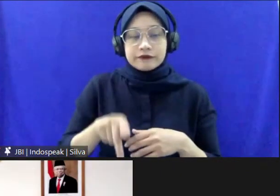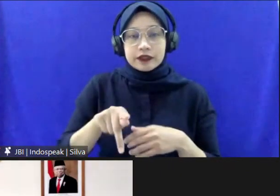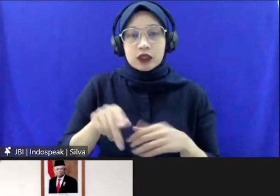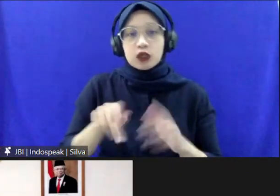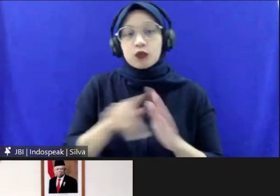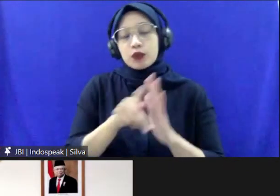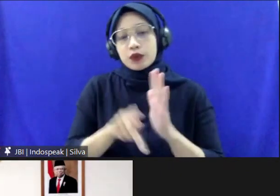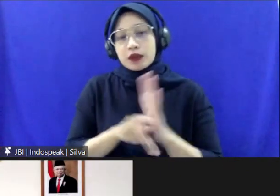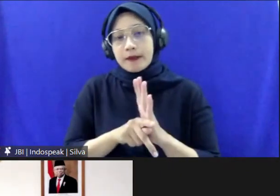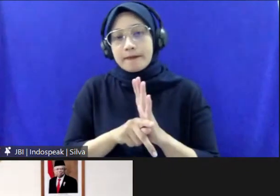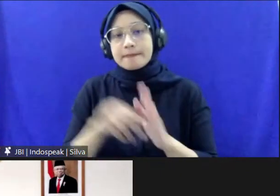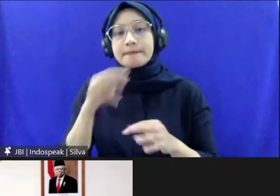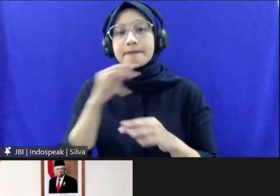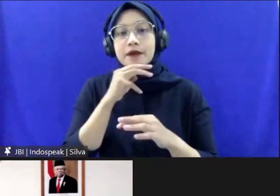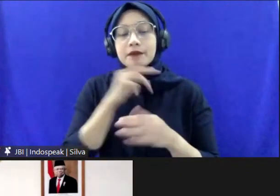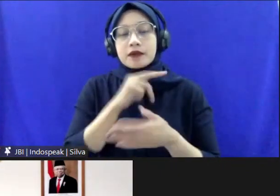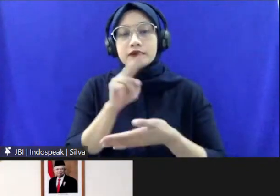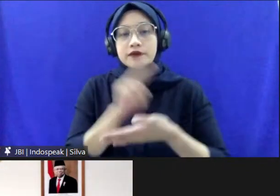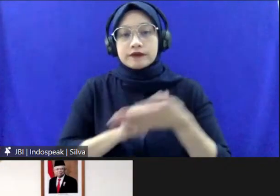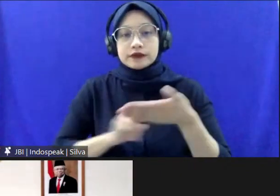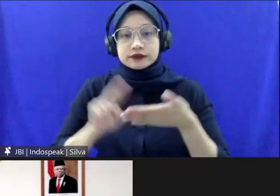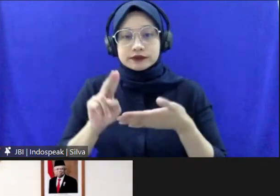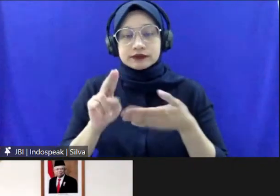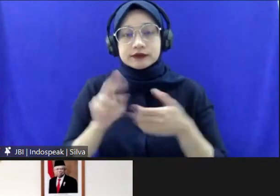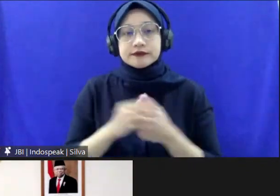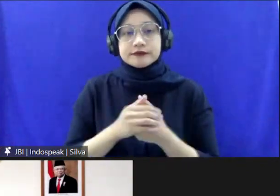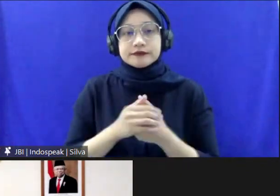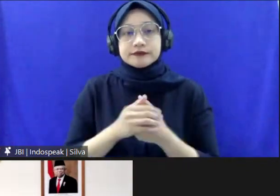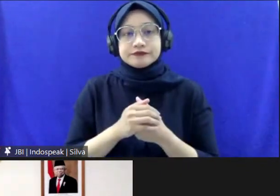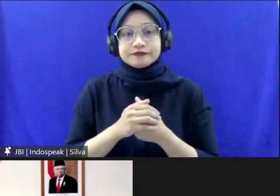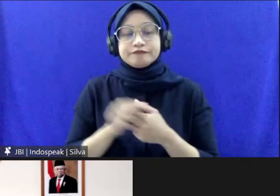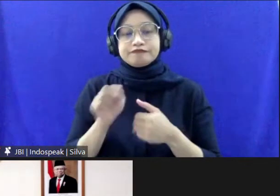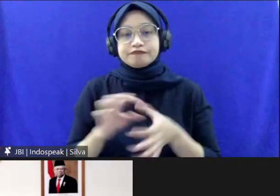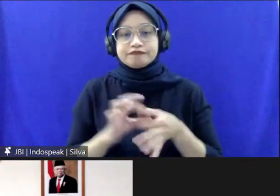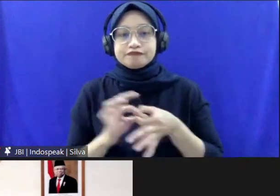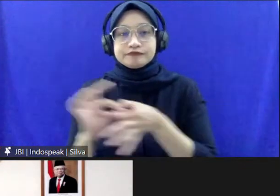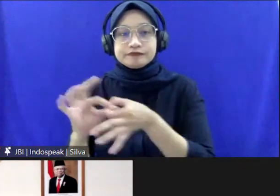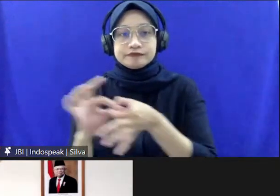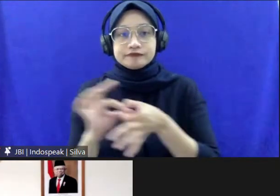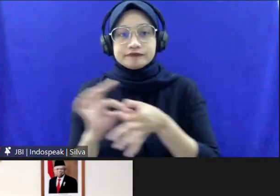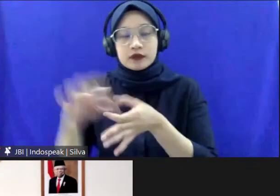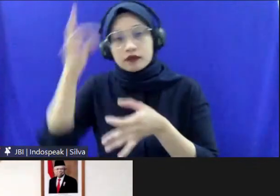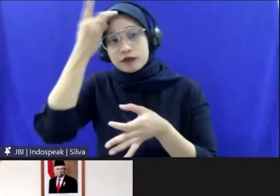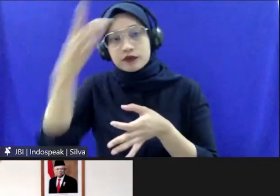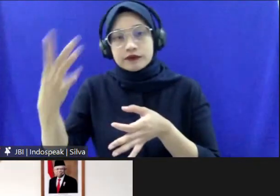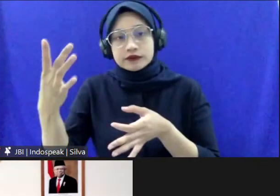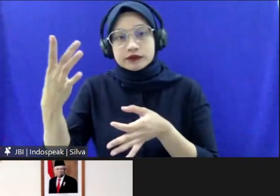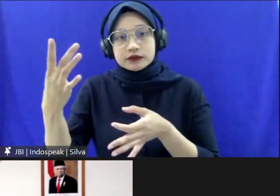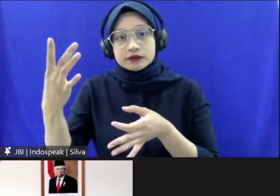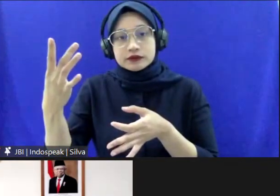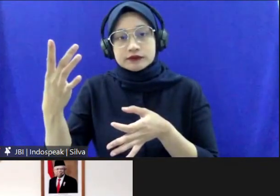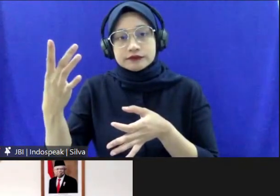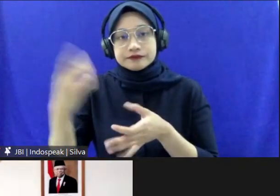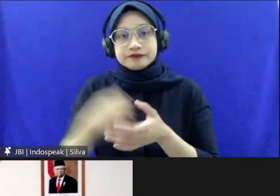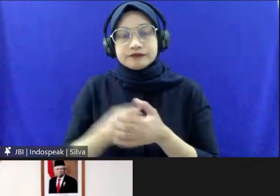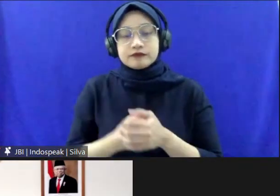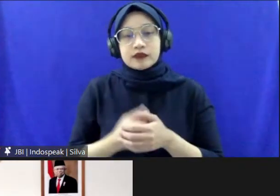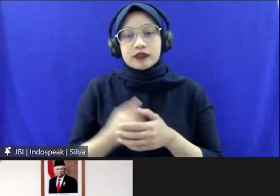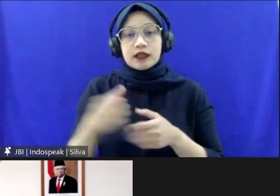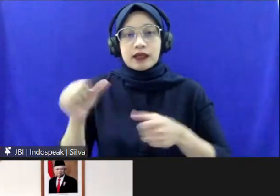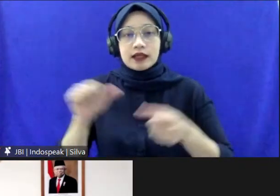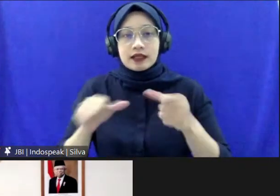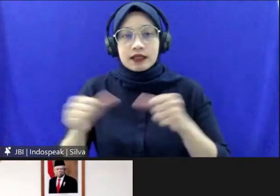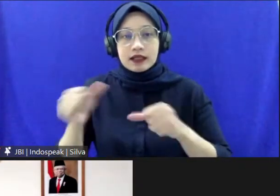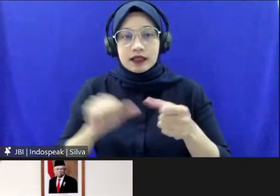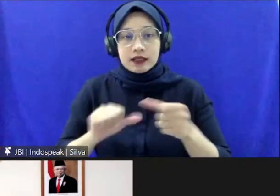Institute, University of Melbourne. She is also an affiliated professor of the MIT's Poverty Action Lab. Please note that